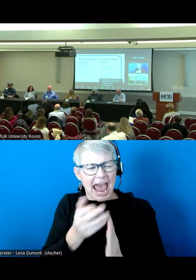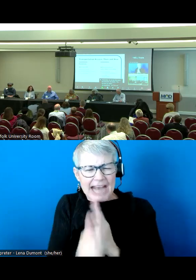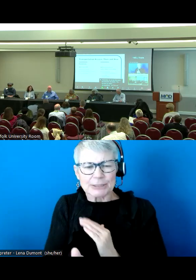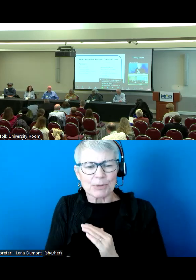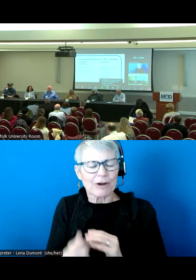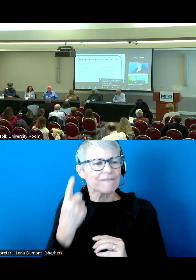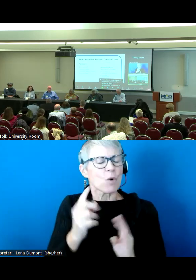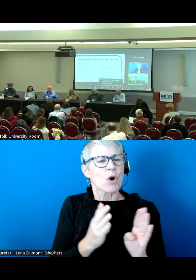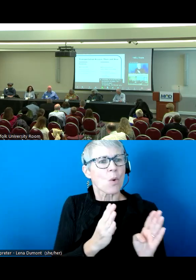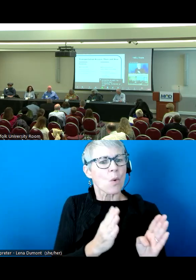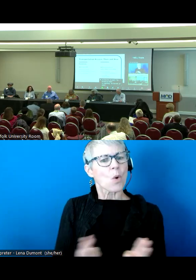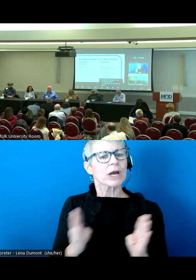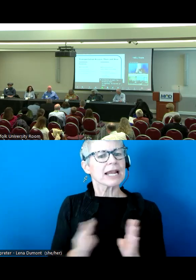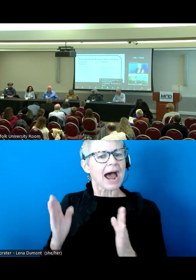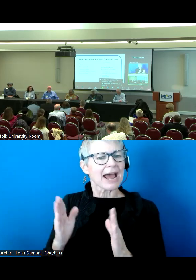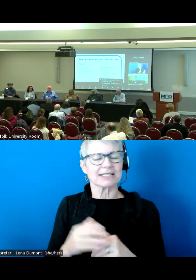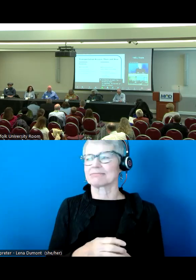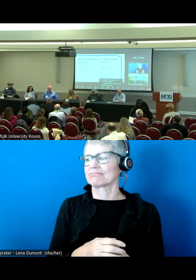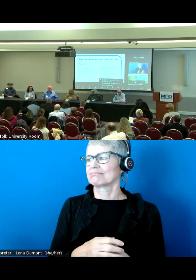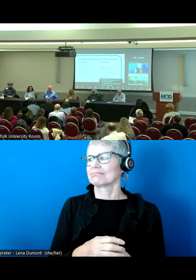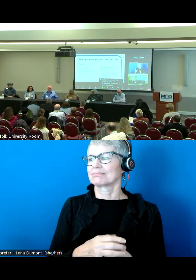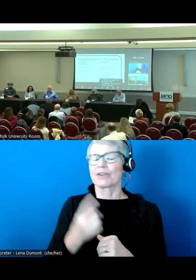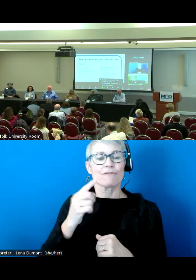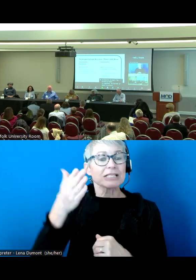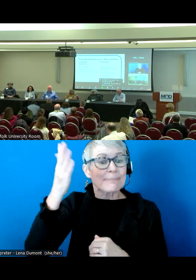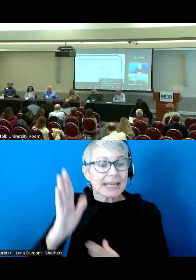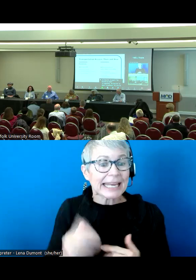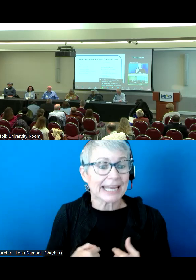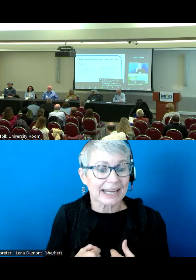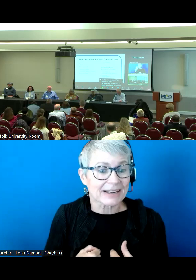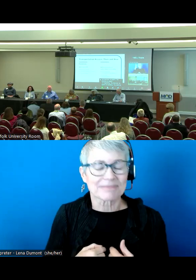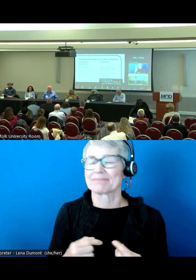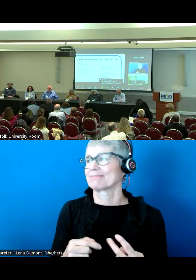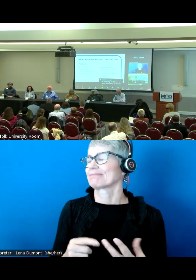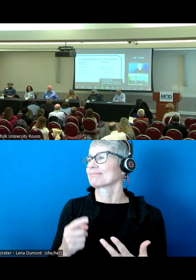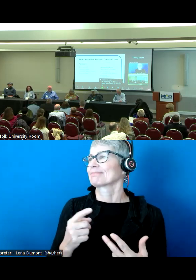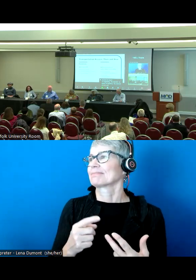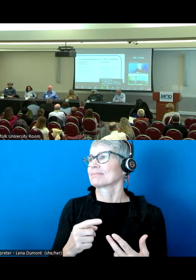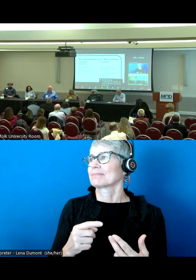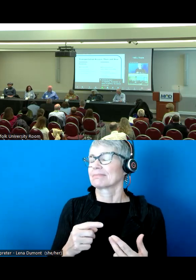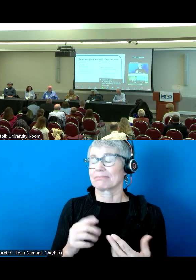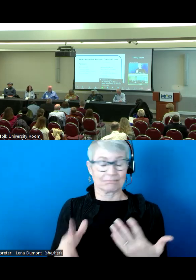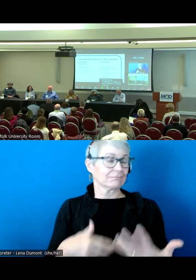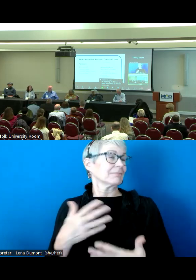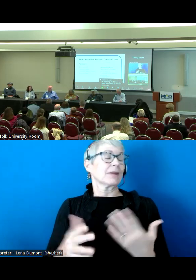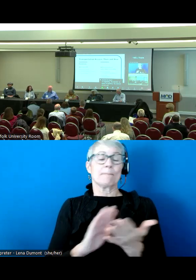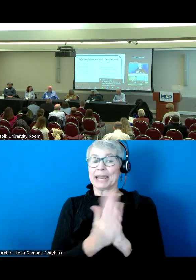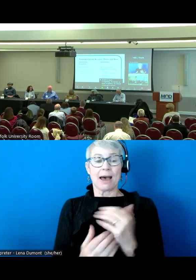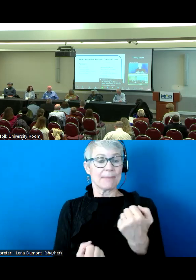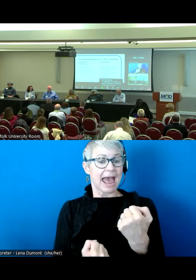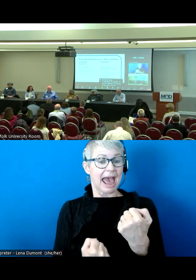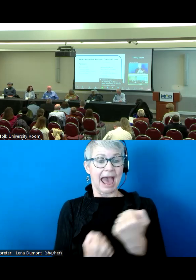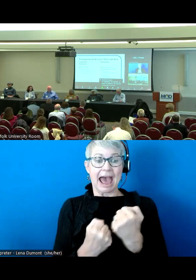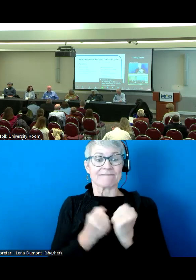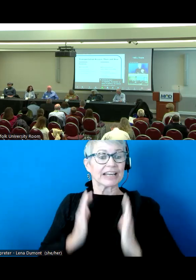expert at speaking. You become an advocate all around. But